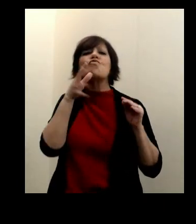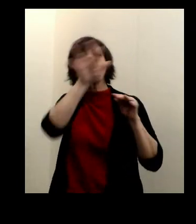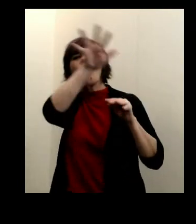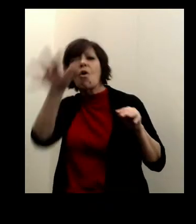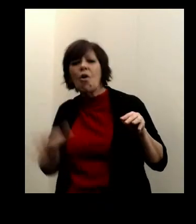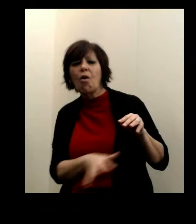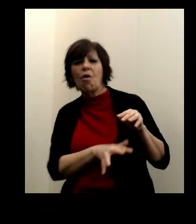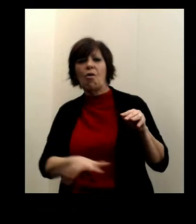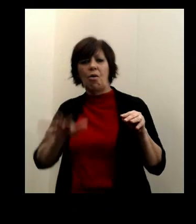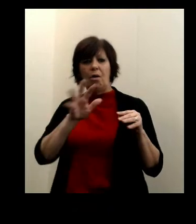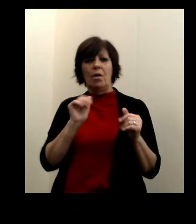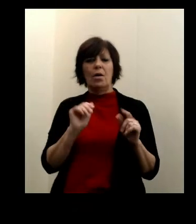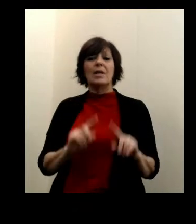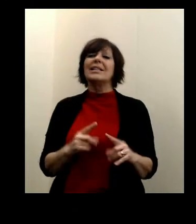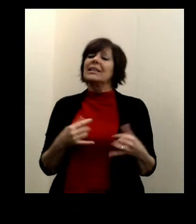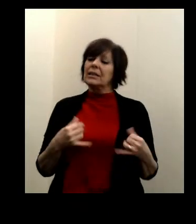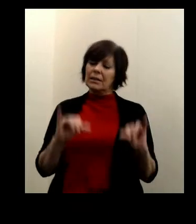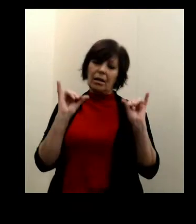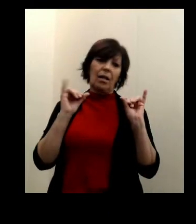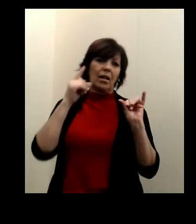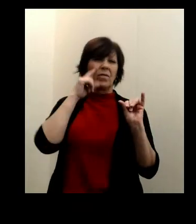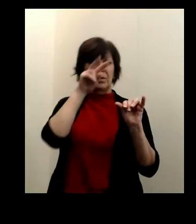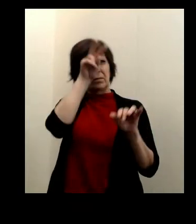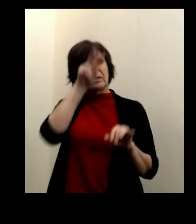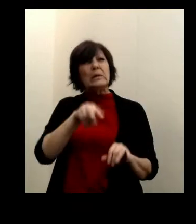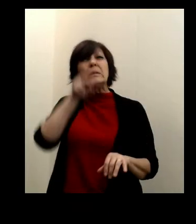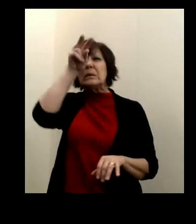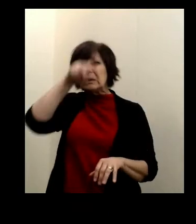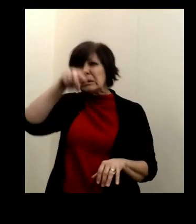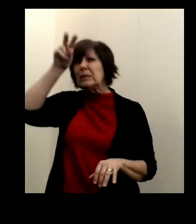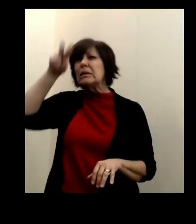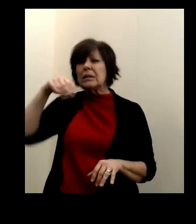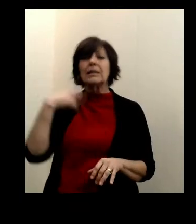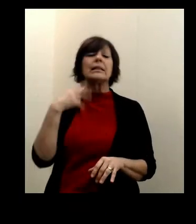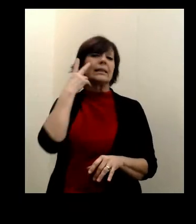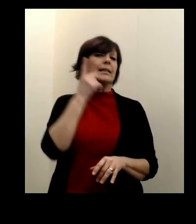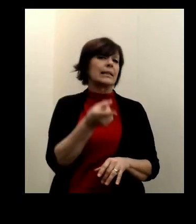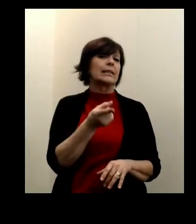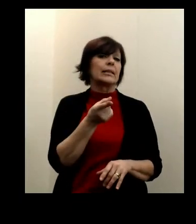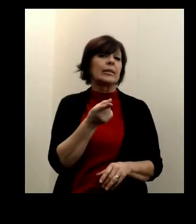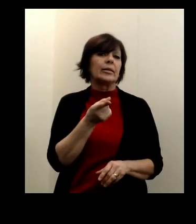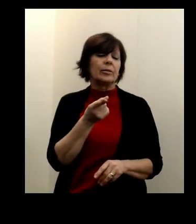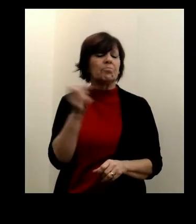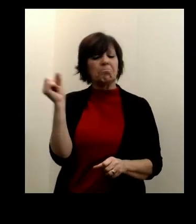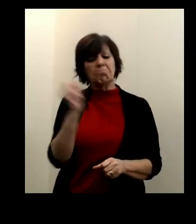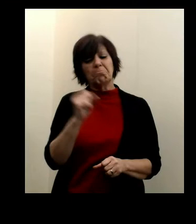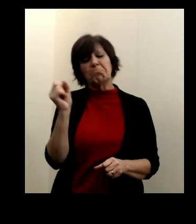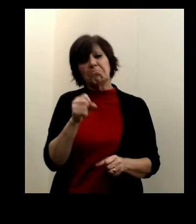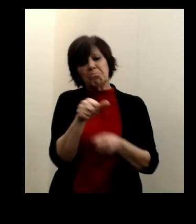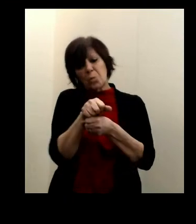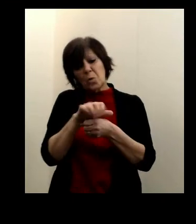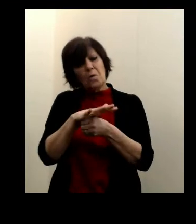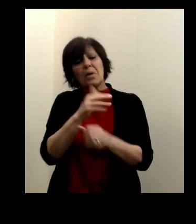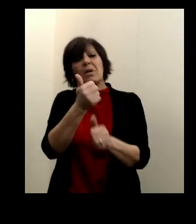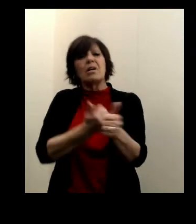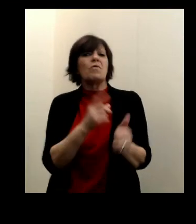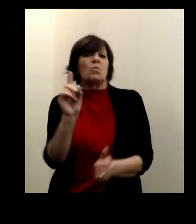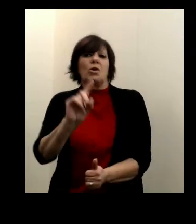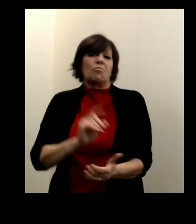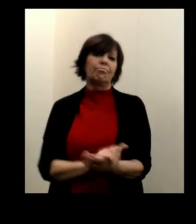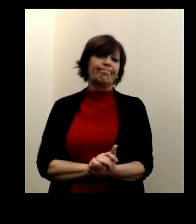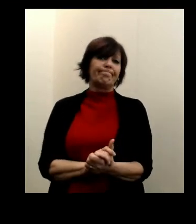still, though if you go through that list, you will see that there are COVID cases everywhere, as we've talked